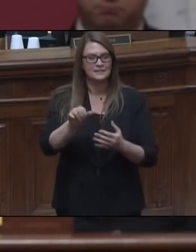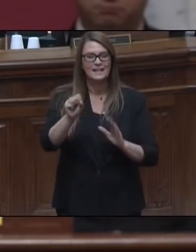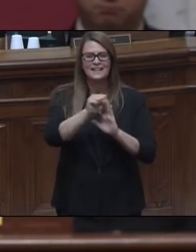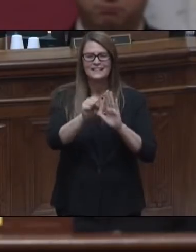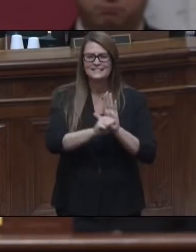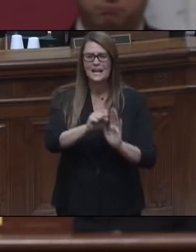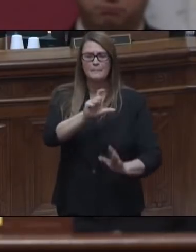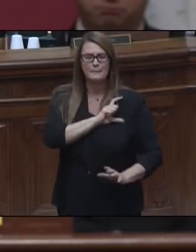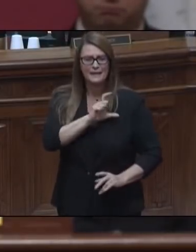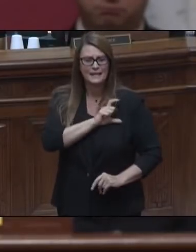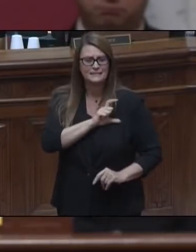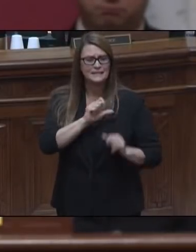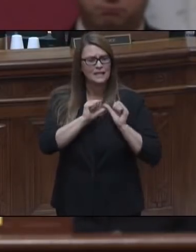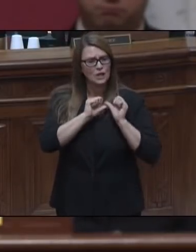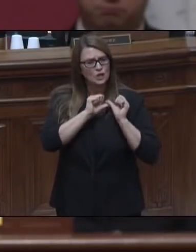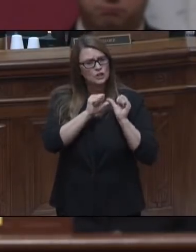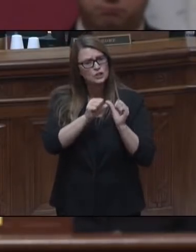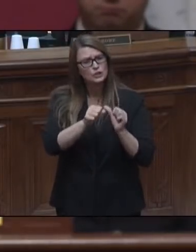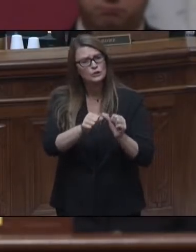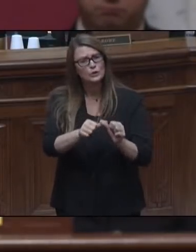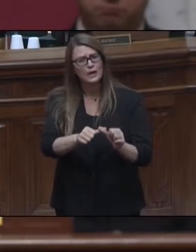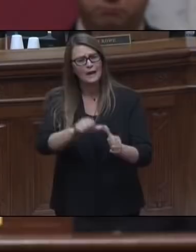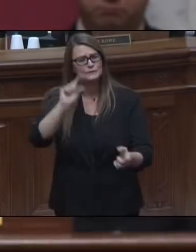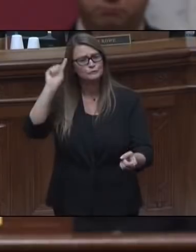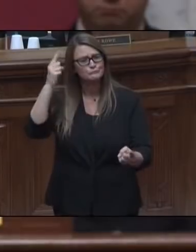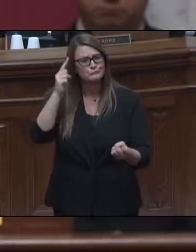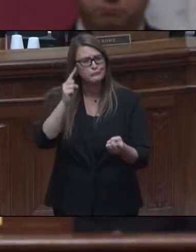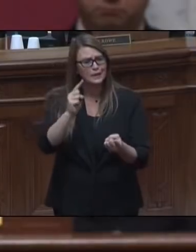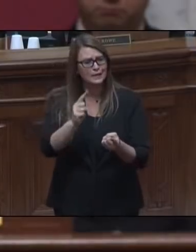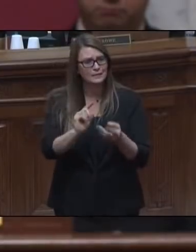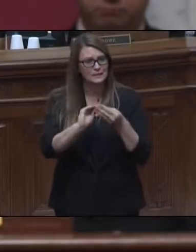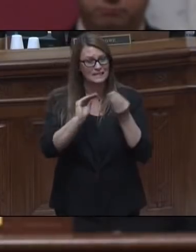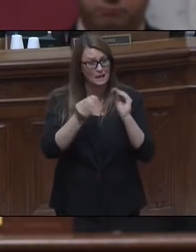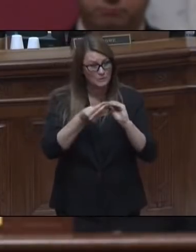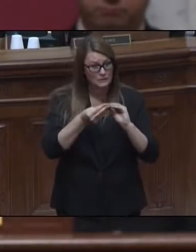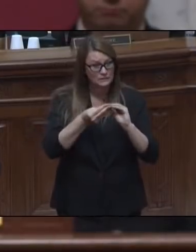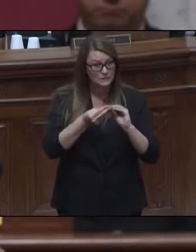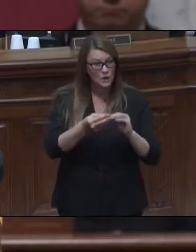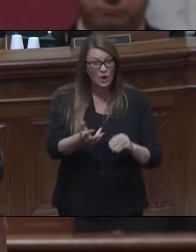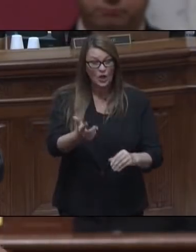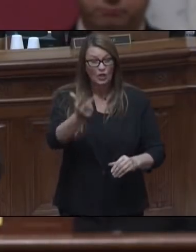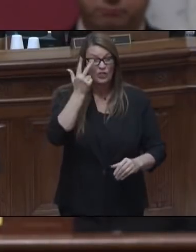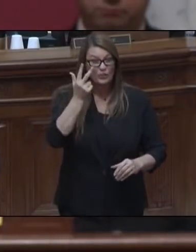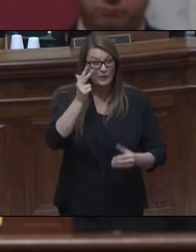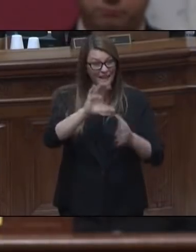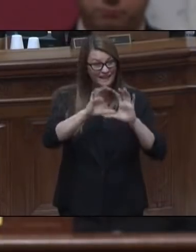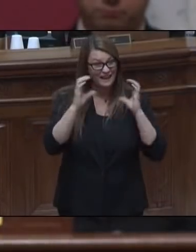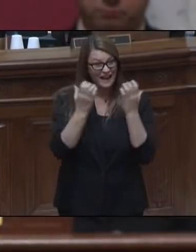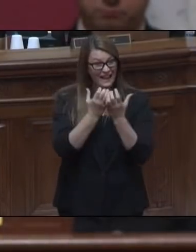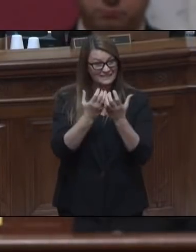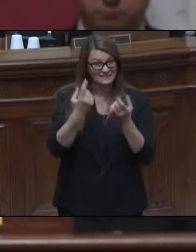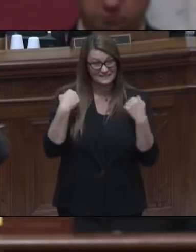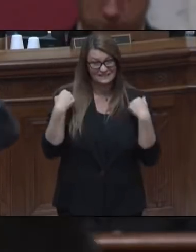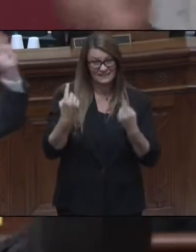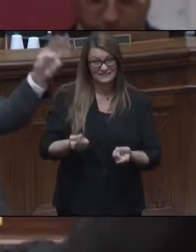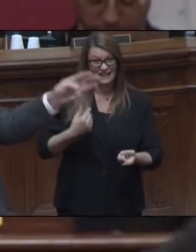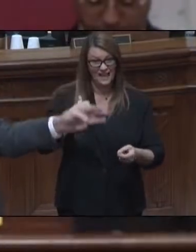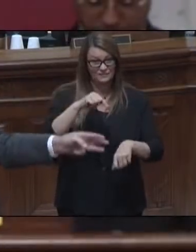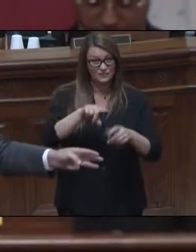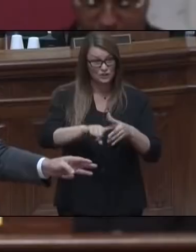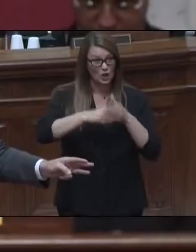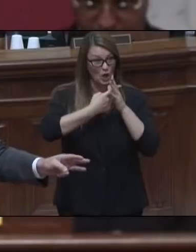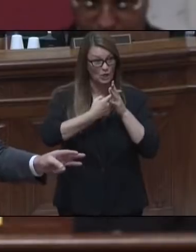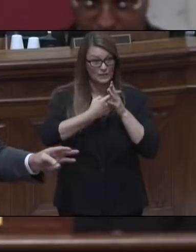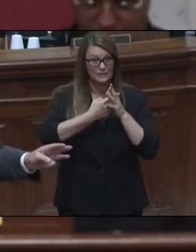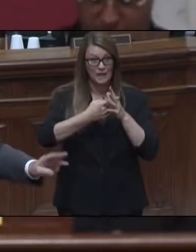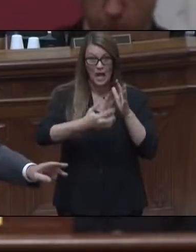state police continues to have dwindling numbers. We have had 3 cadet classes since I walked in the door, and who knows how